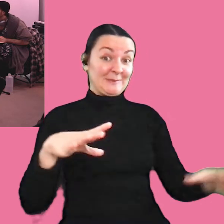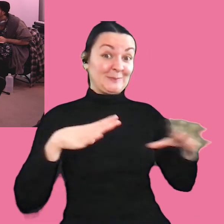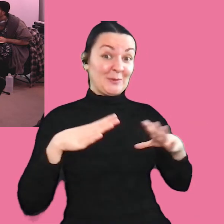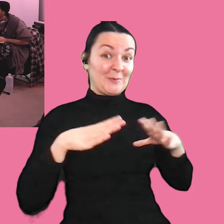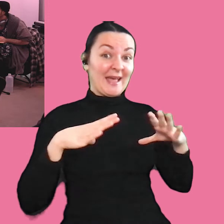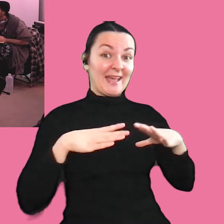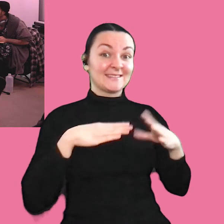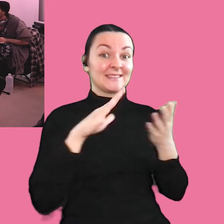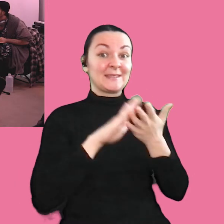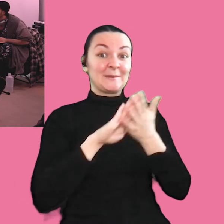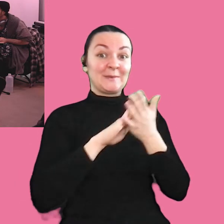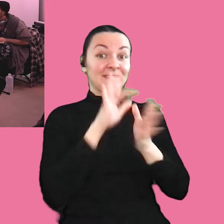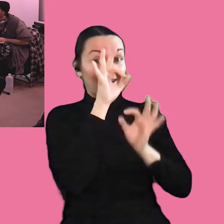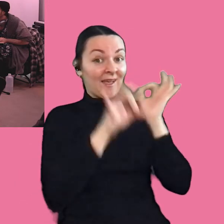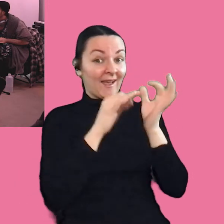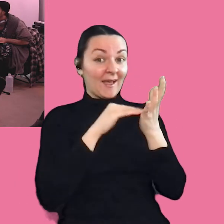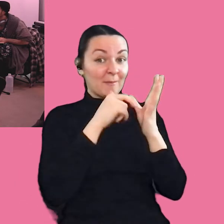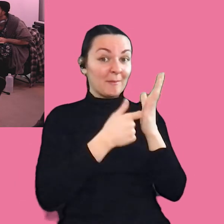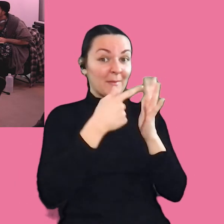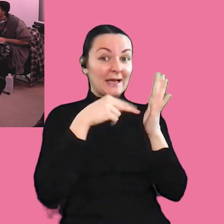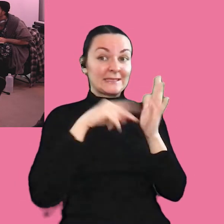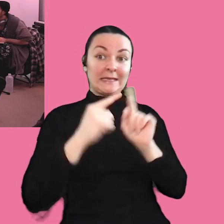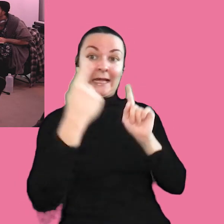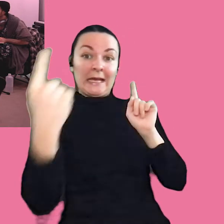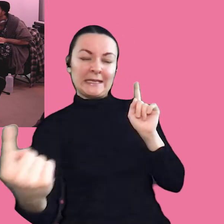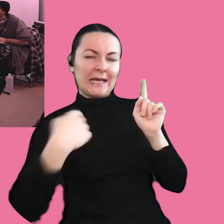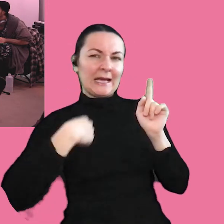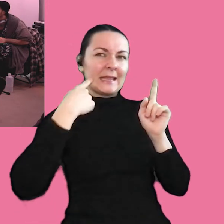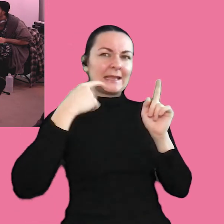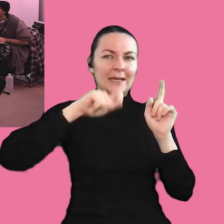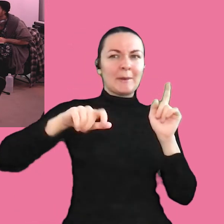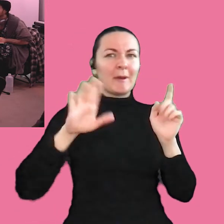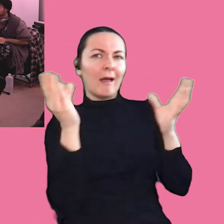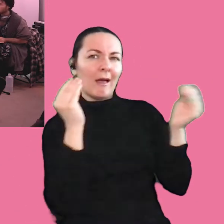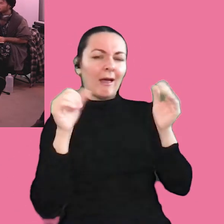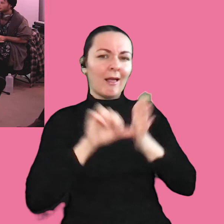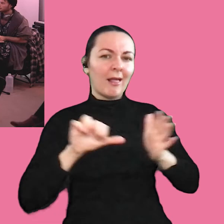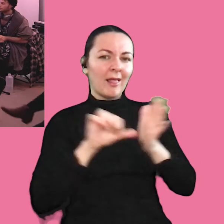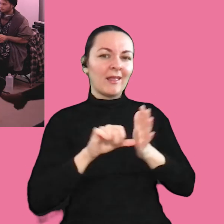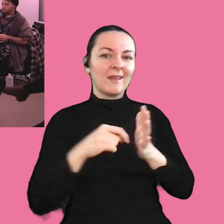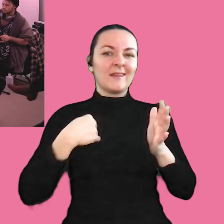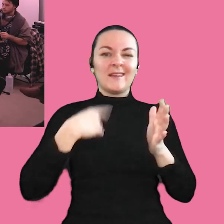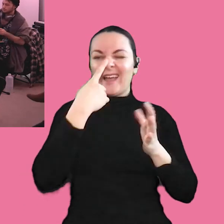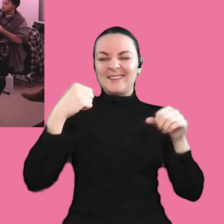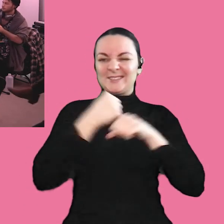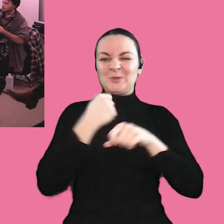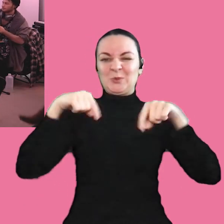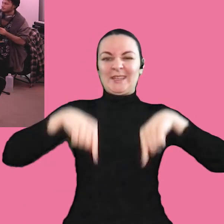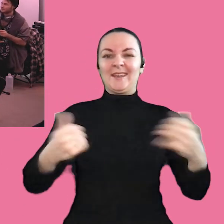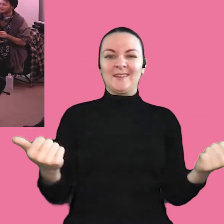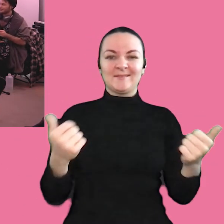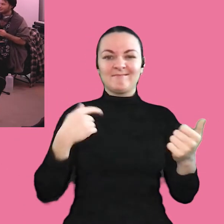We had prepared it so that I would ask Martin questions from over there, but then it's hard for people to hear us. But I can just do it